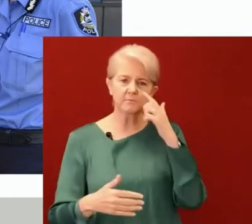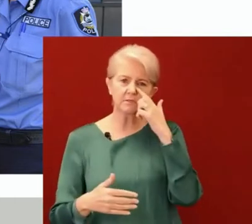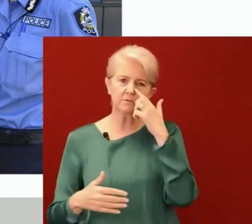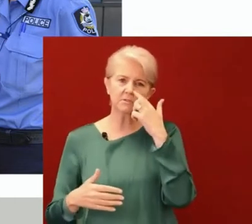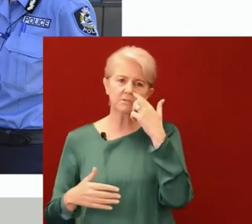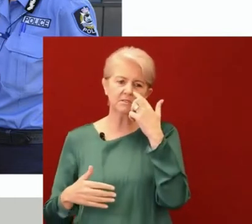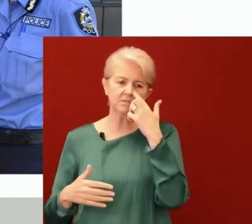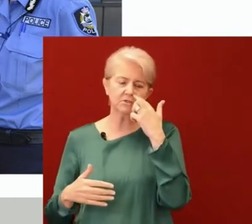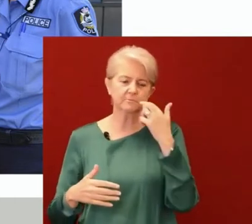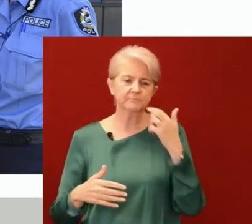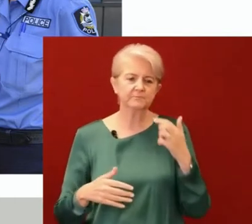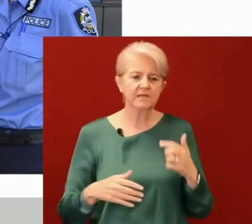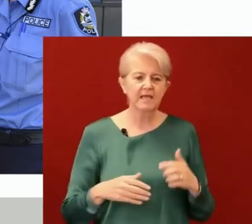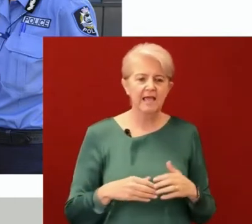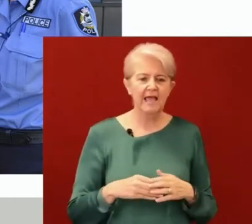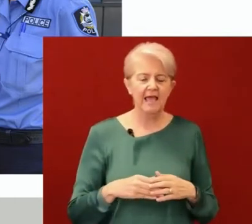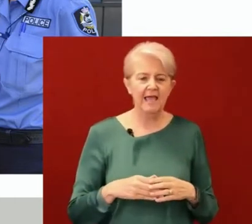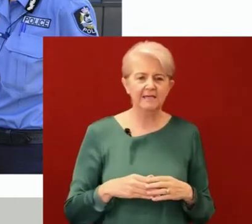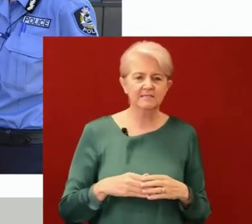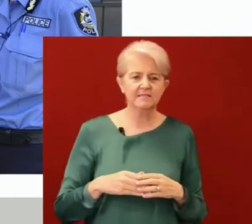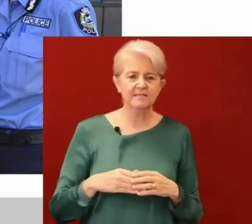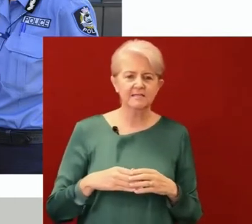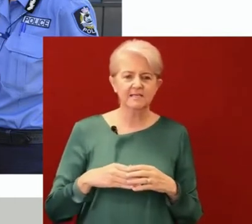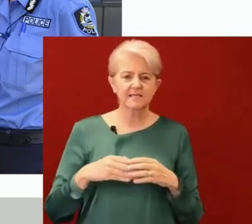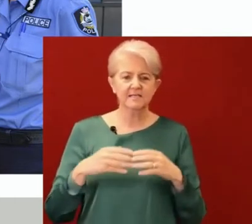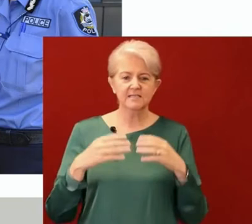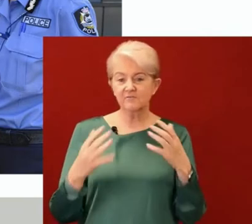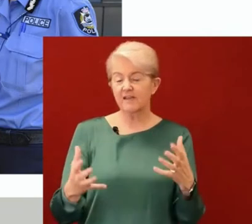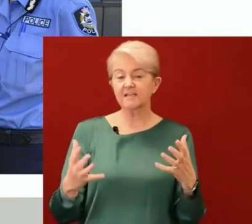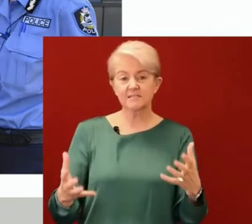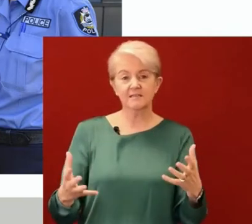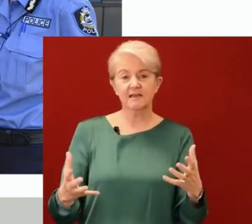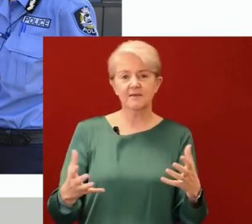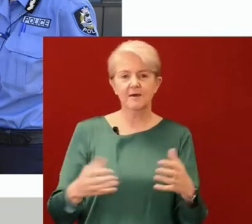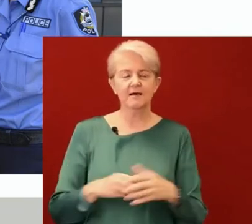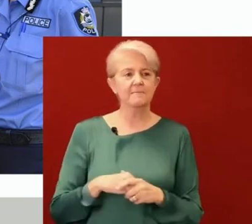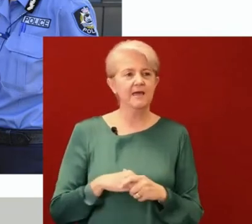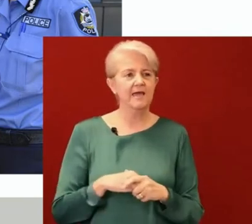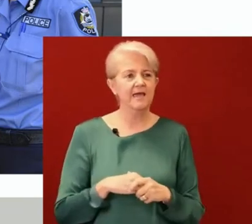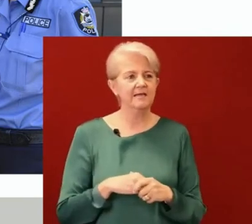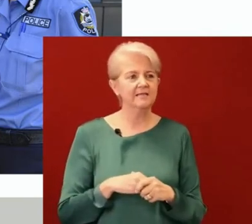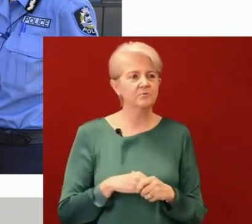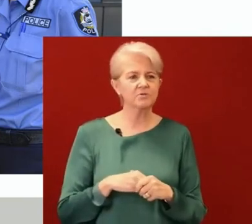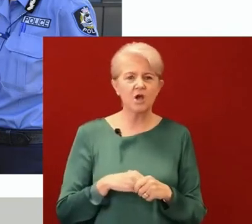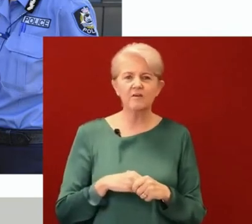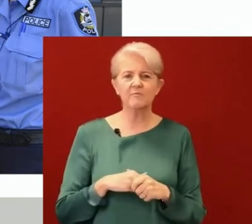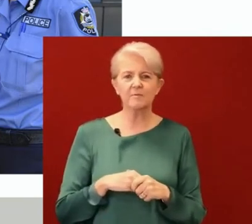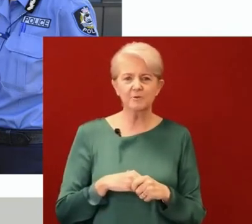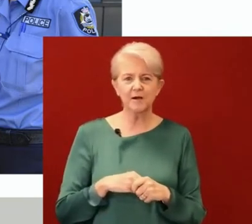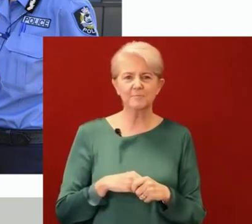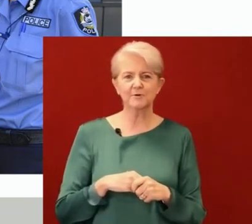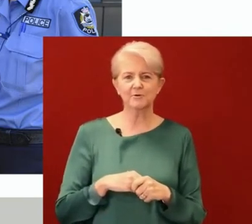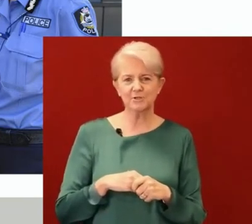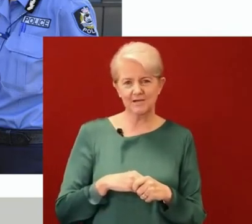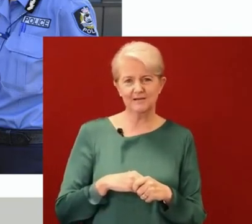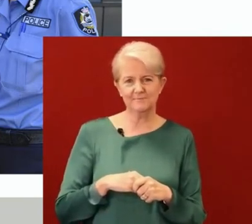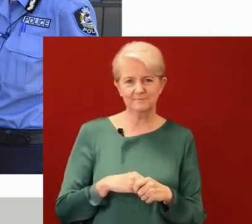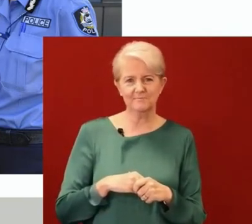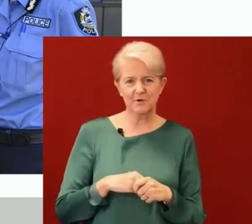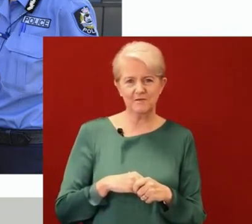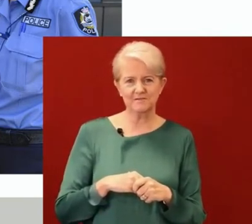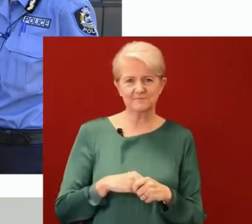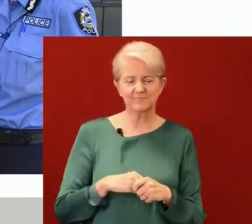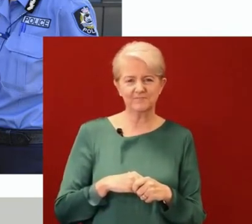why a woman couldn't do this job. And this vacancy came up, and it was kind of my put up or shut